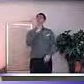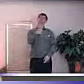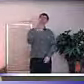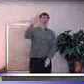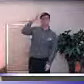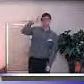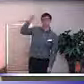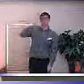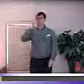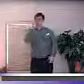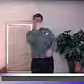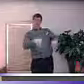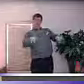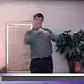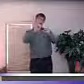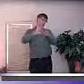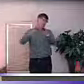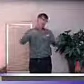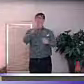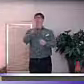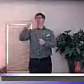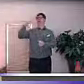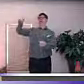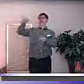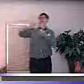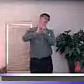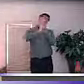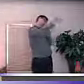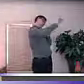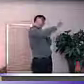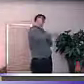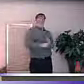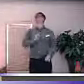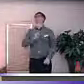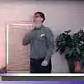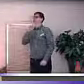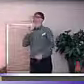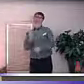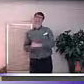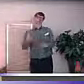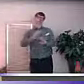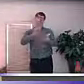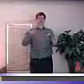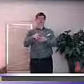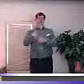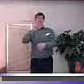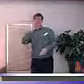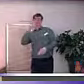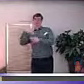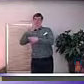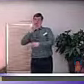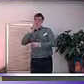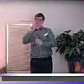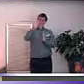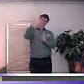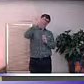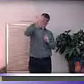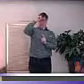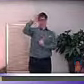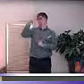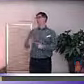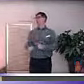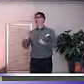who are familiar with the writings of Shakespeare, you know that I paraphrase that question, which is really